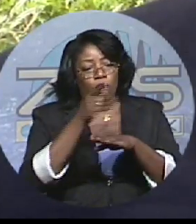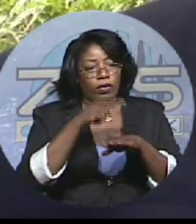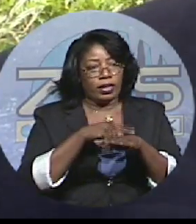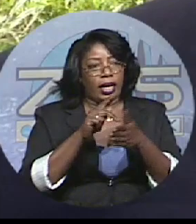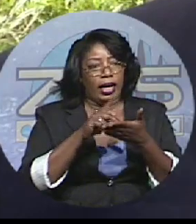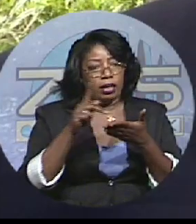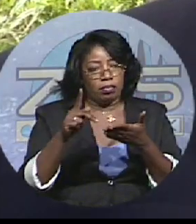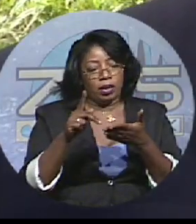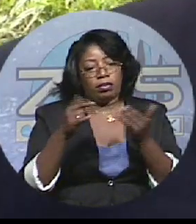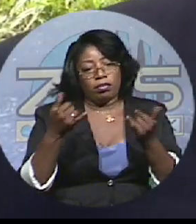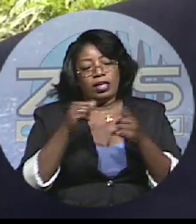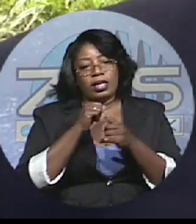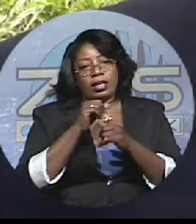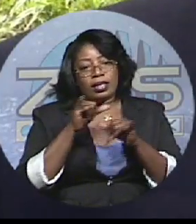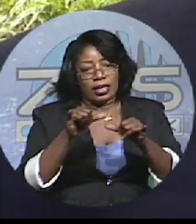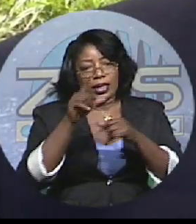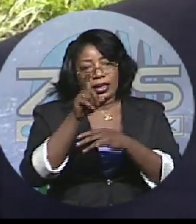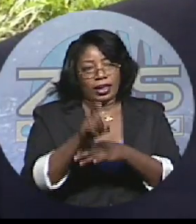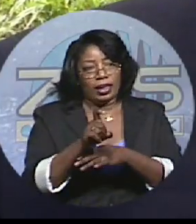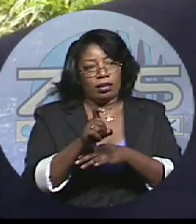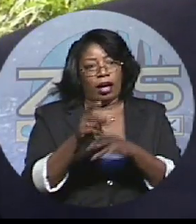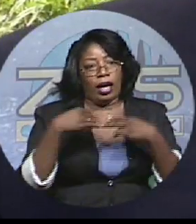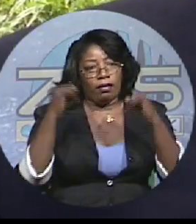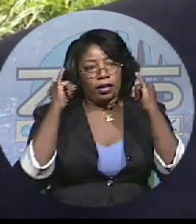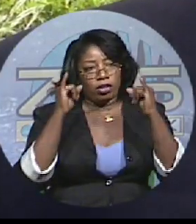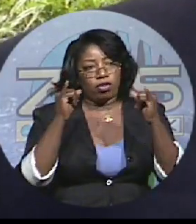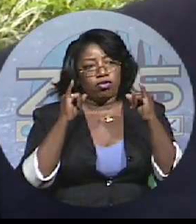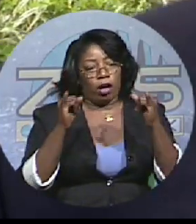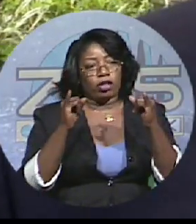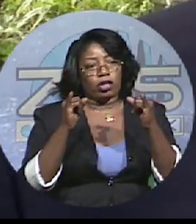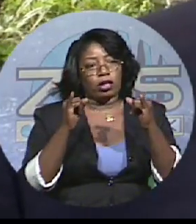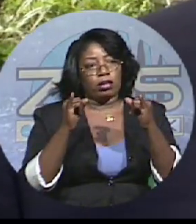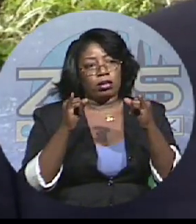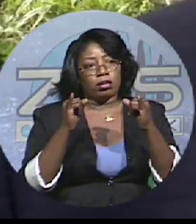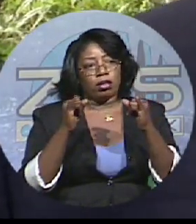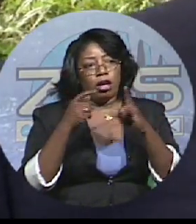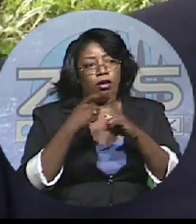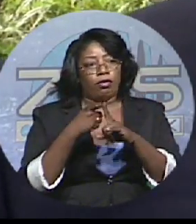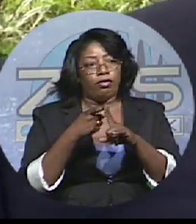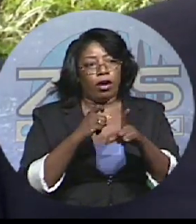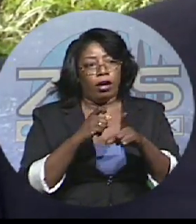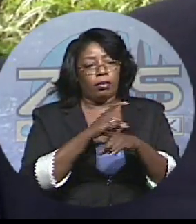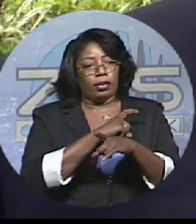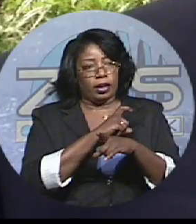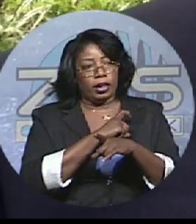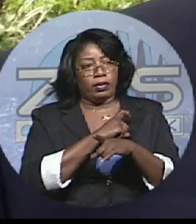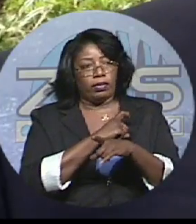still outstanding. I have certain instructions from the correctional officers